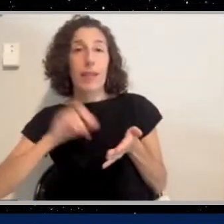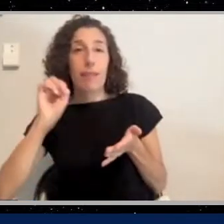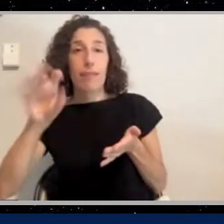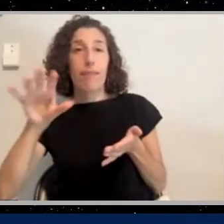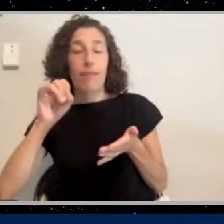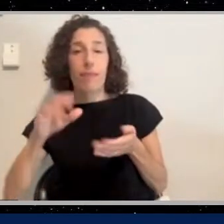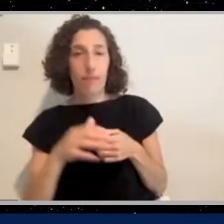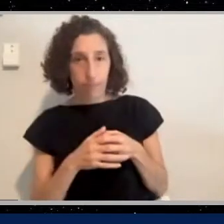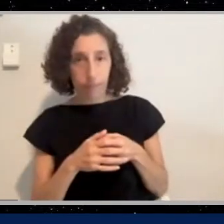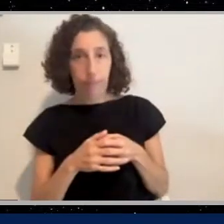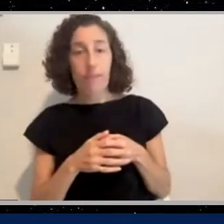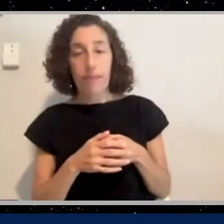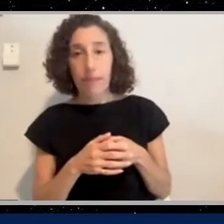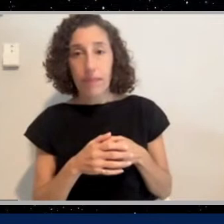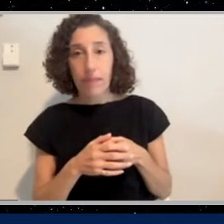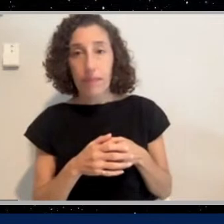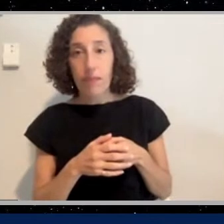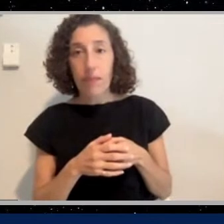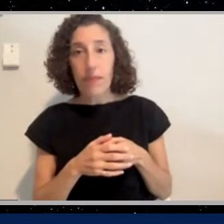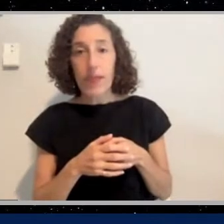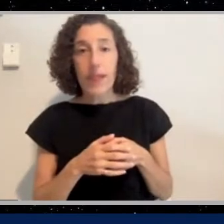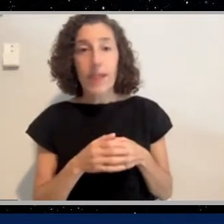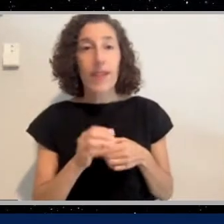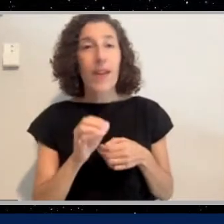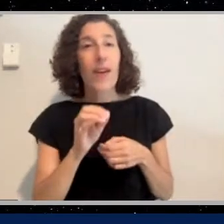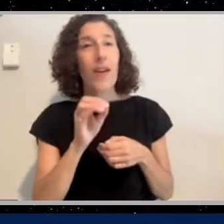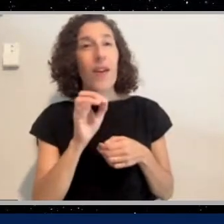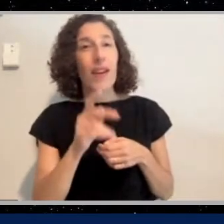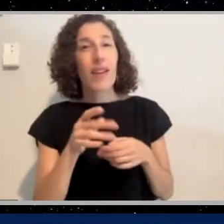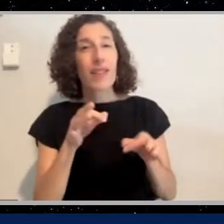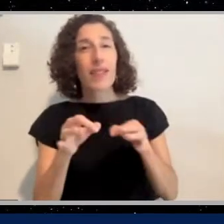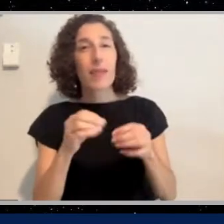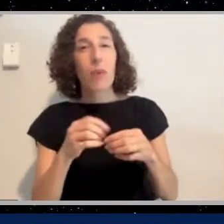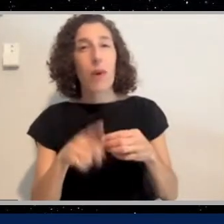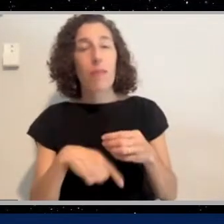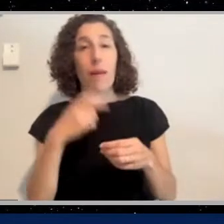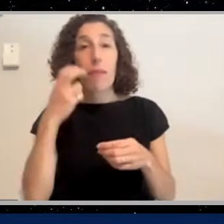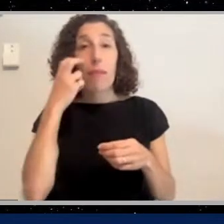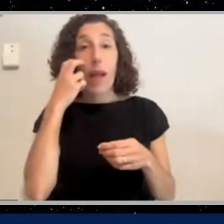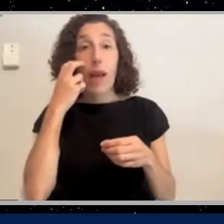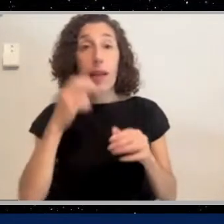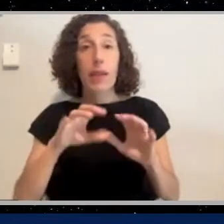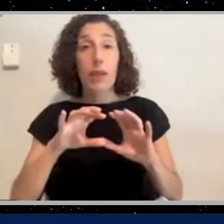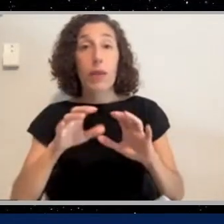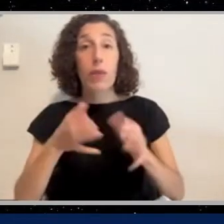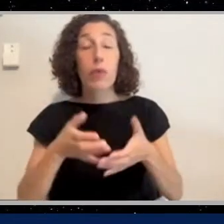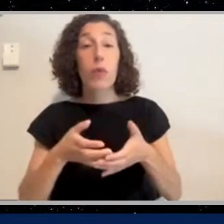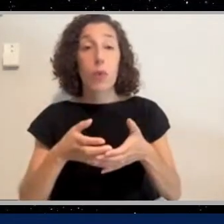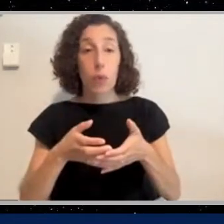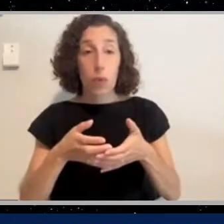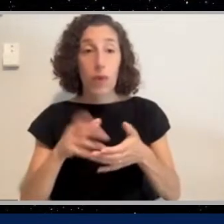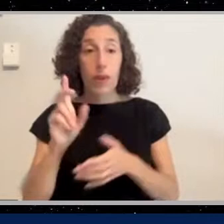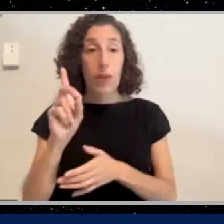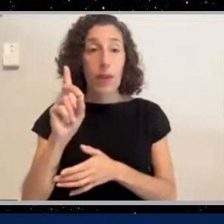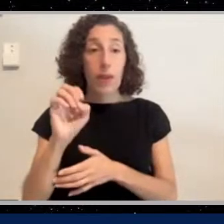know on the blind crew, a couple of things that we're working on is being able to read and